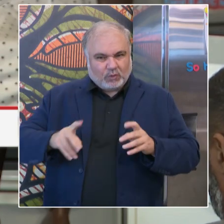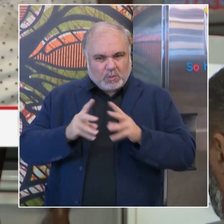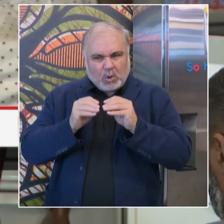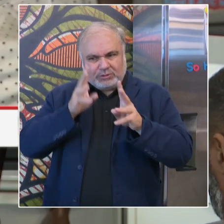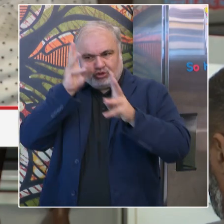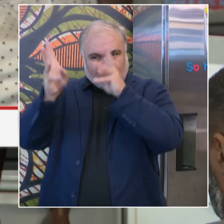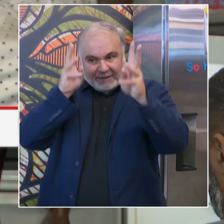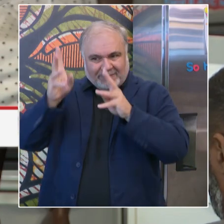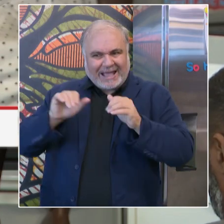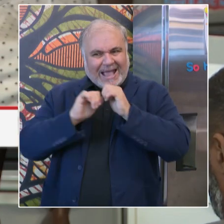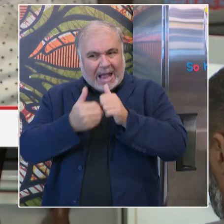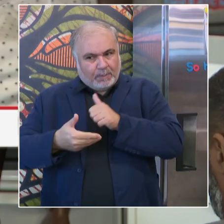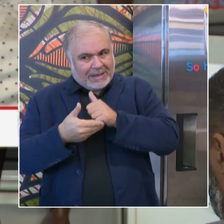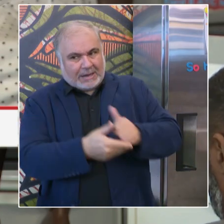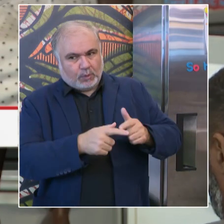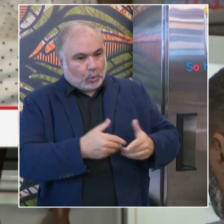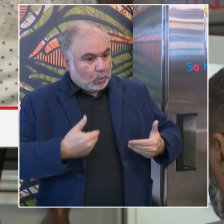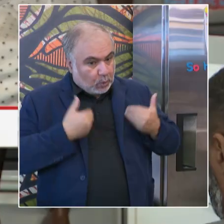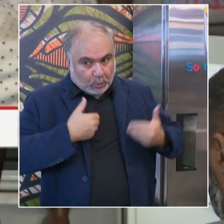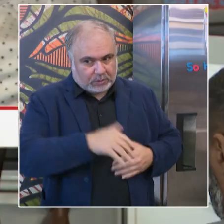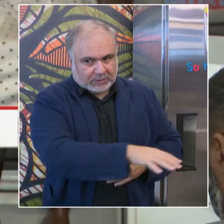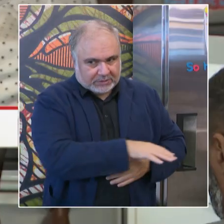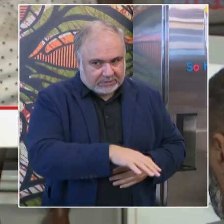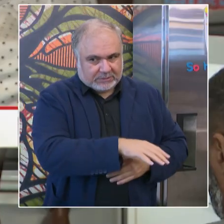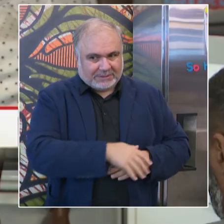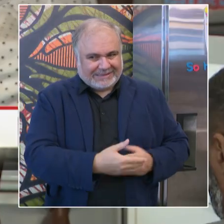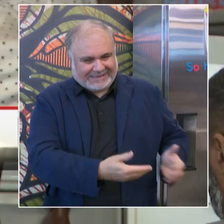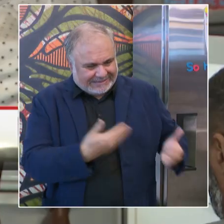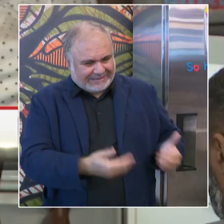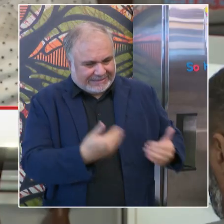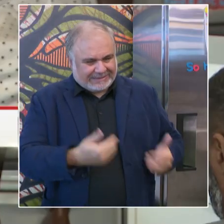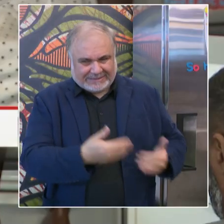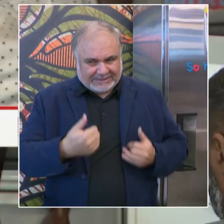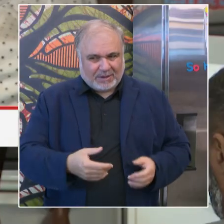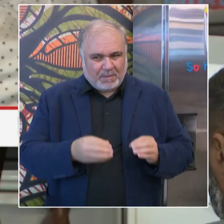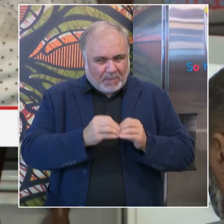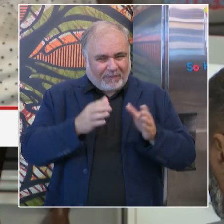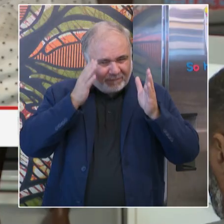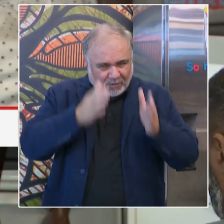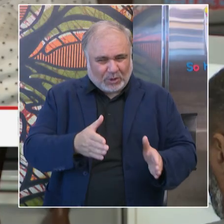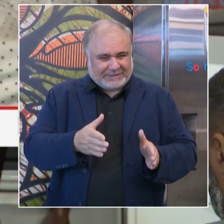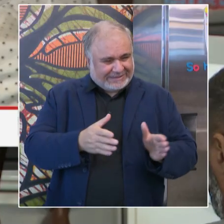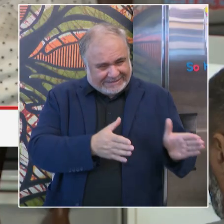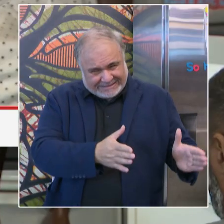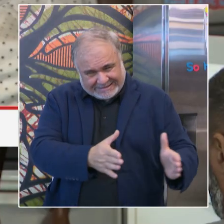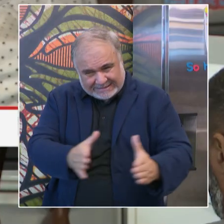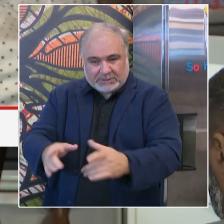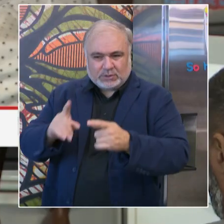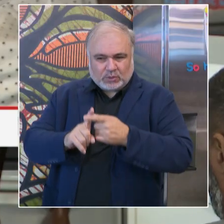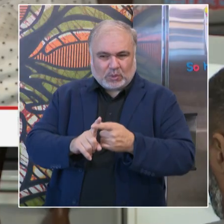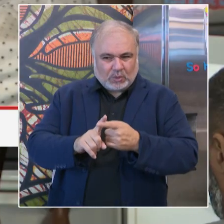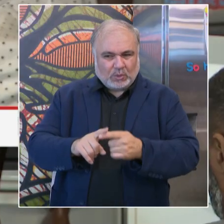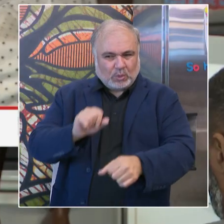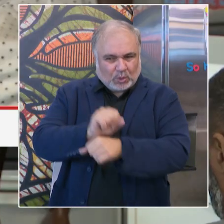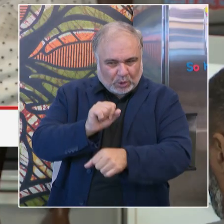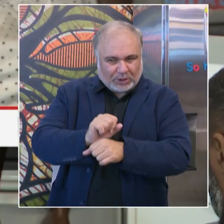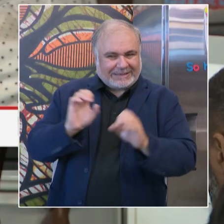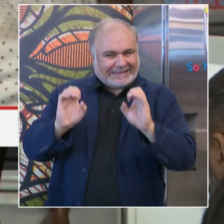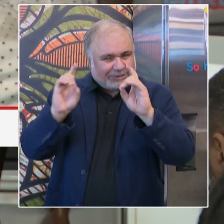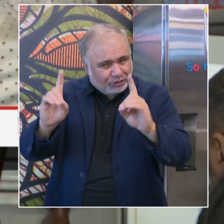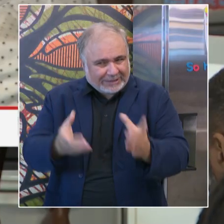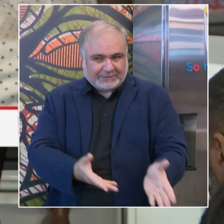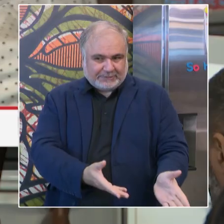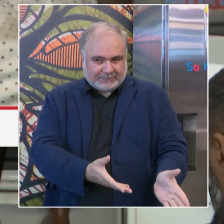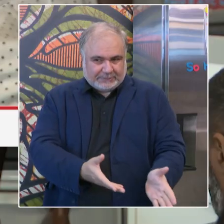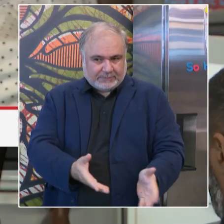other distractions and competition and temptations to keep our young people wanting to come